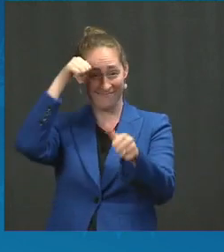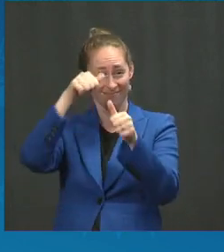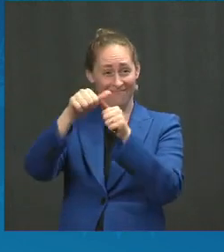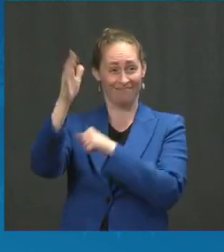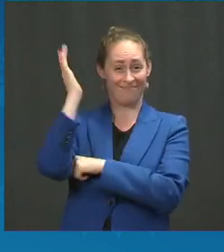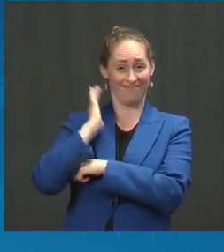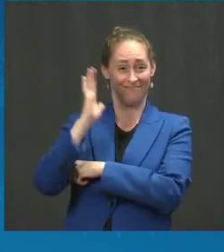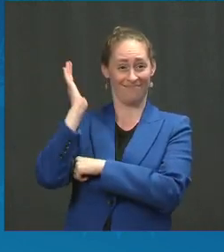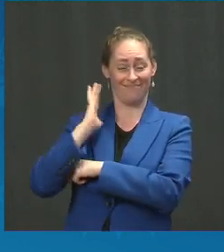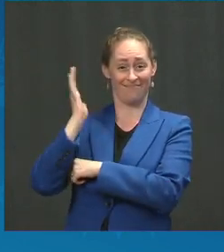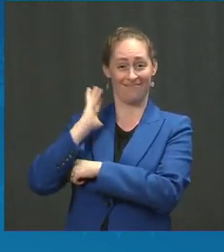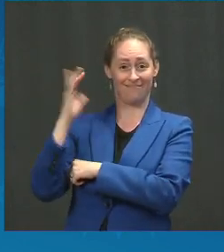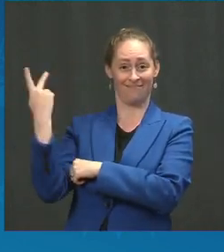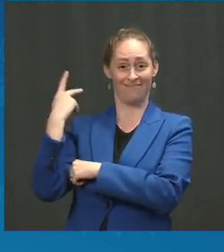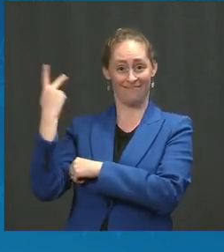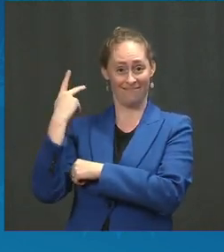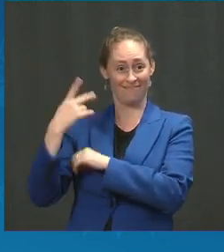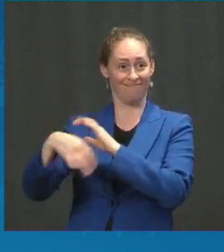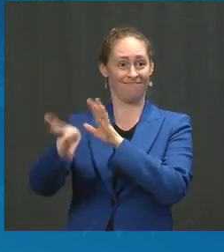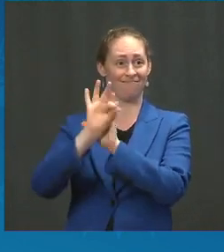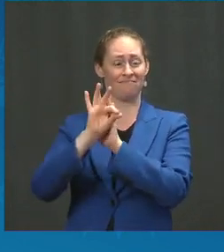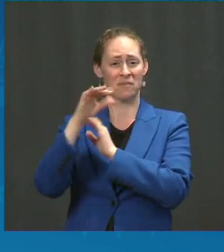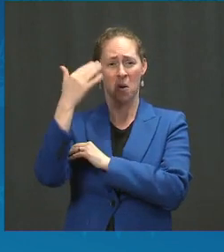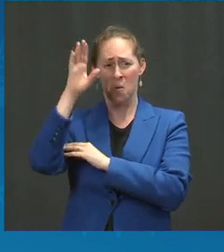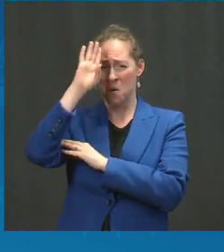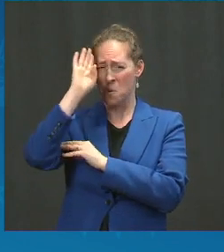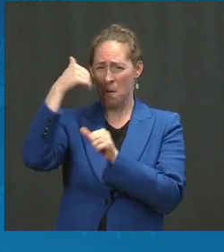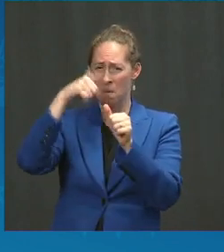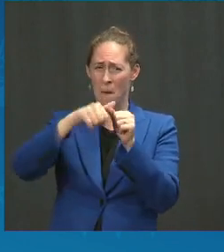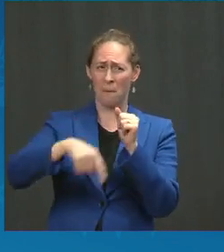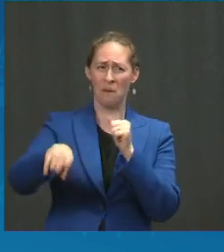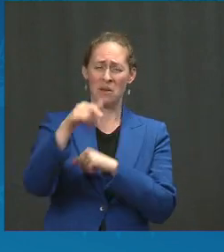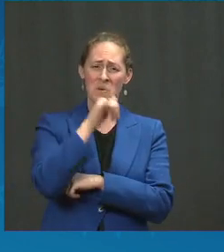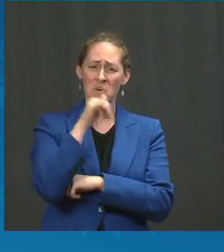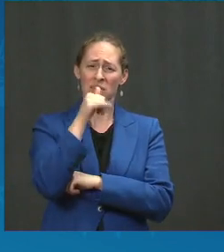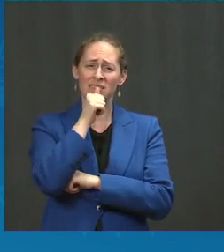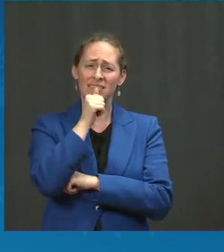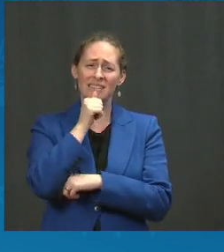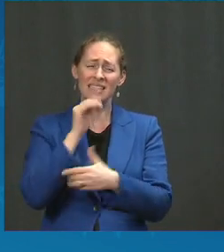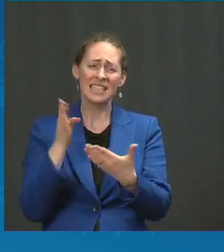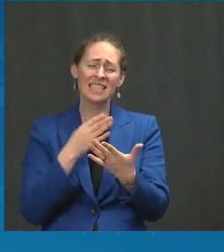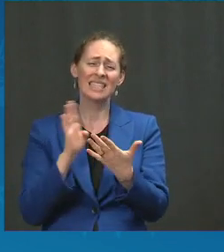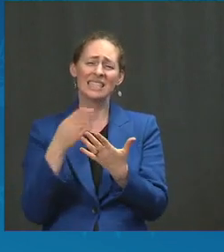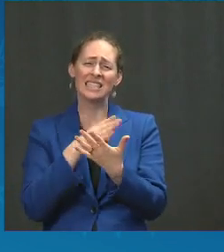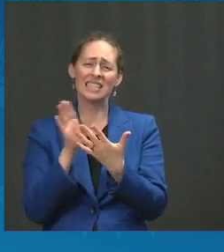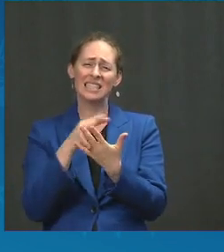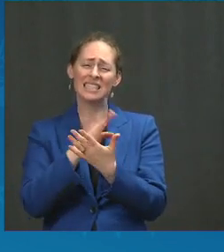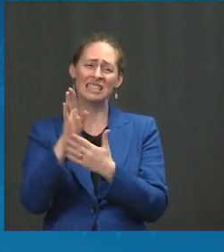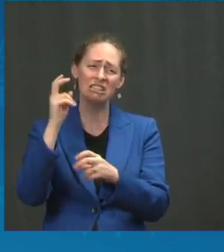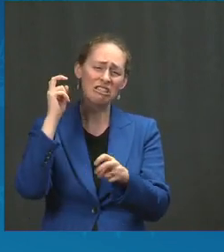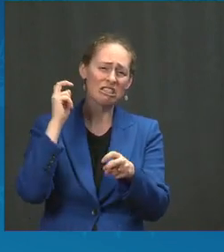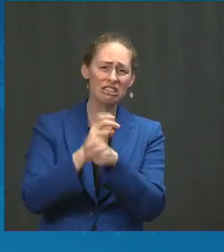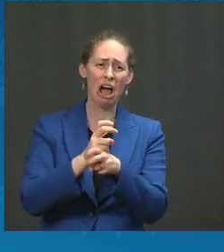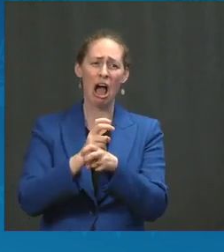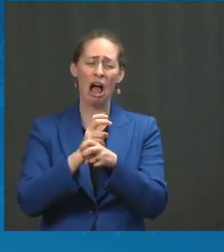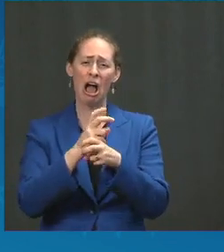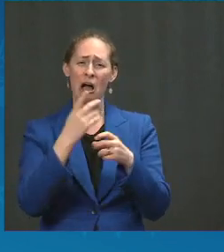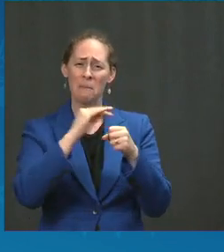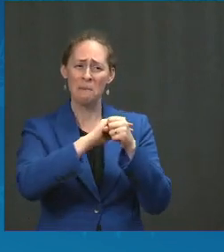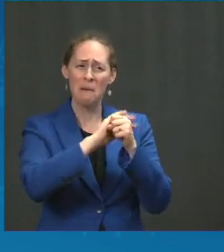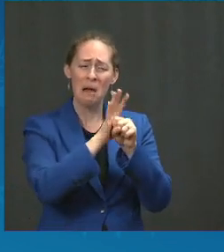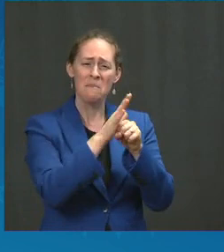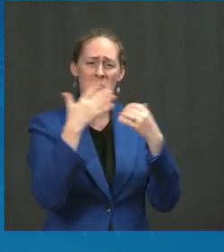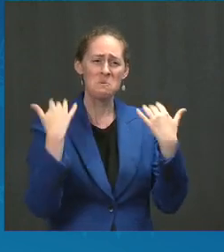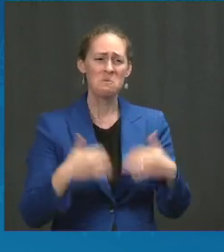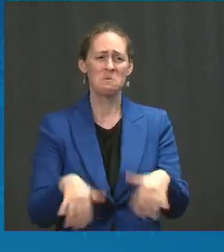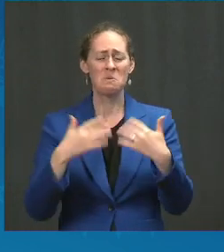were hurting and suffering, in particular, how our small businesses were going through so much pain through no